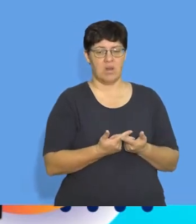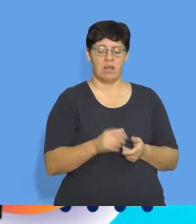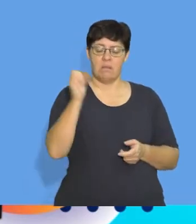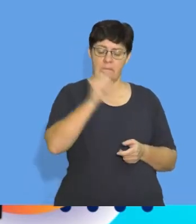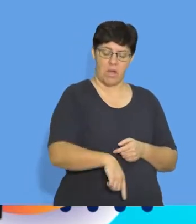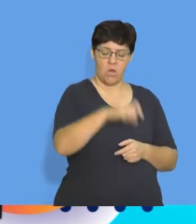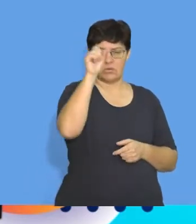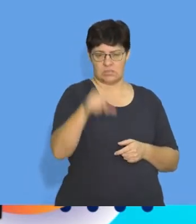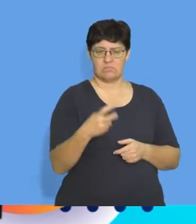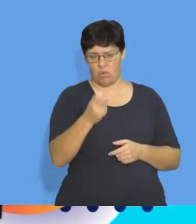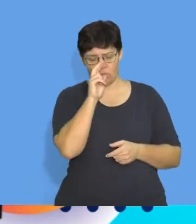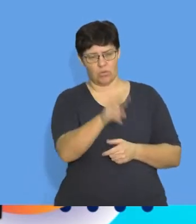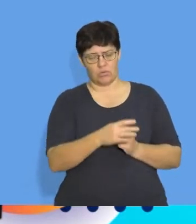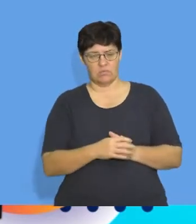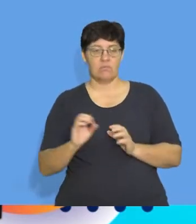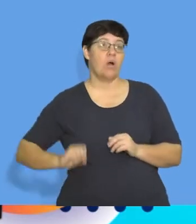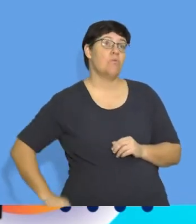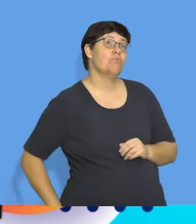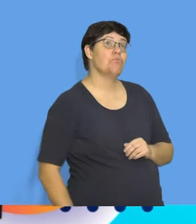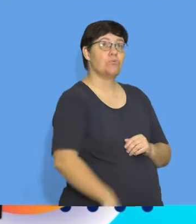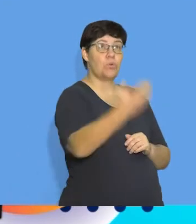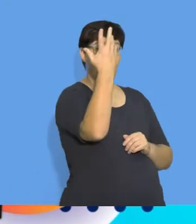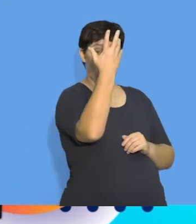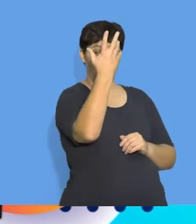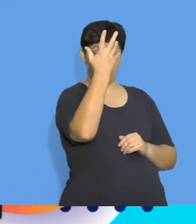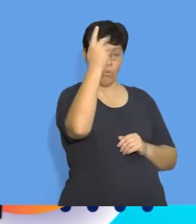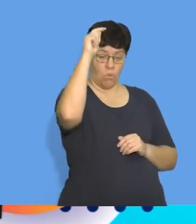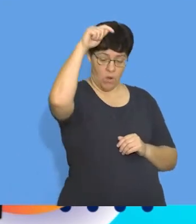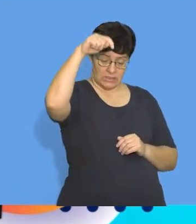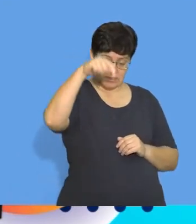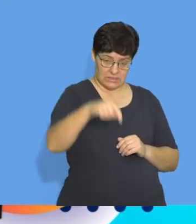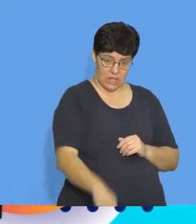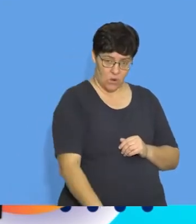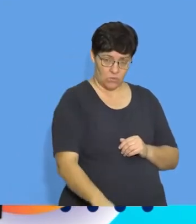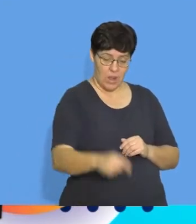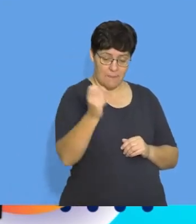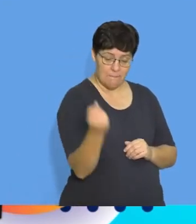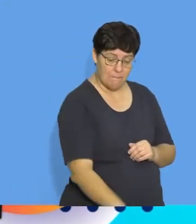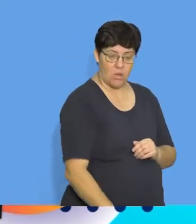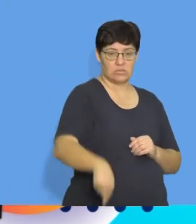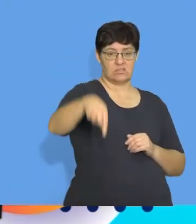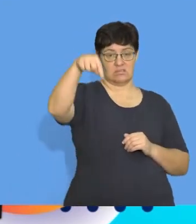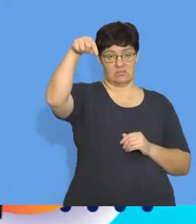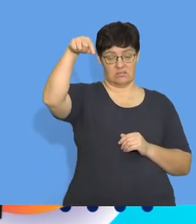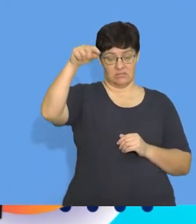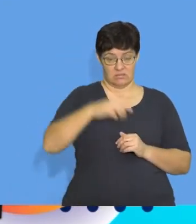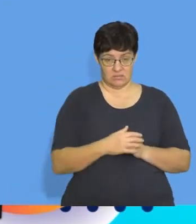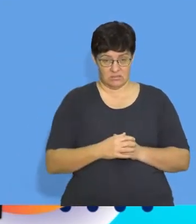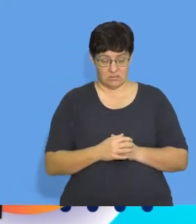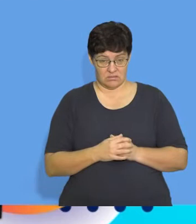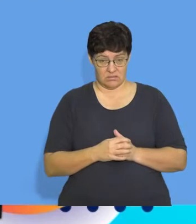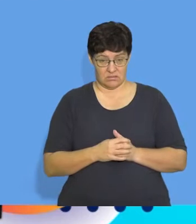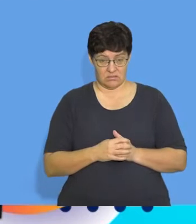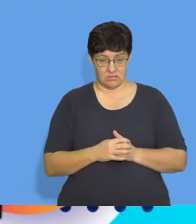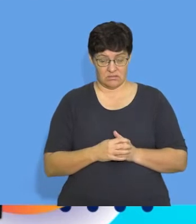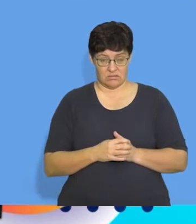So if I say to you, I throw a ball up, and then it comes back down, and it bounces, okay, on the floor. I'm